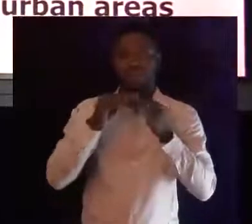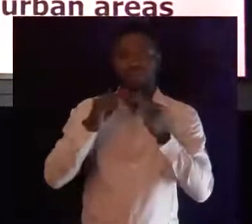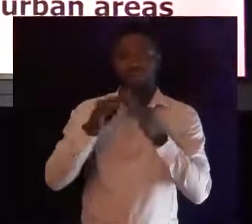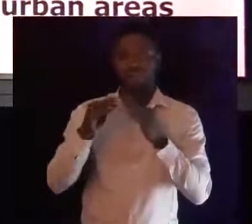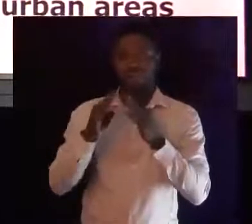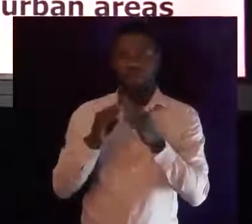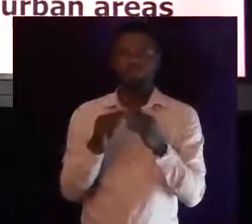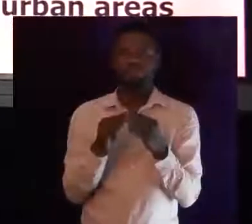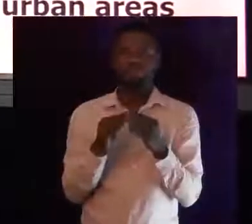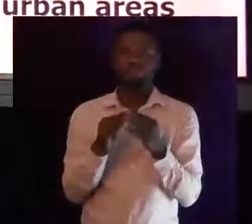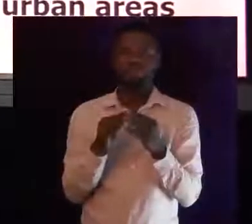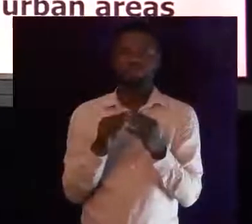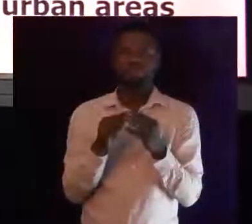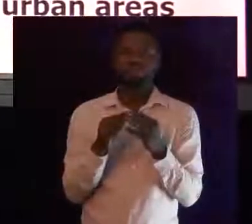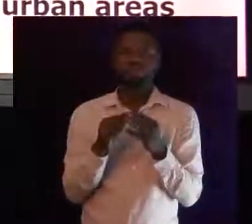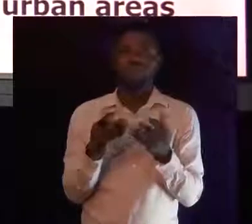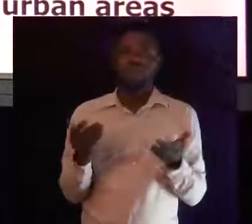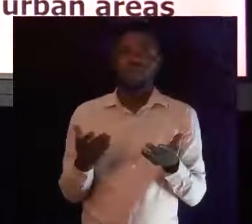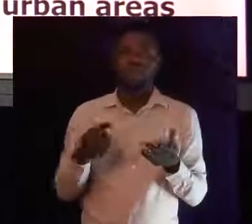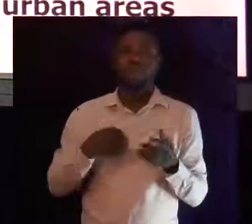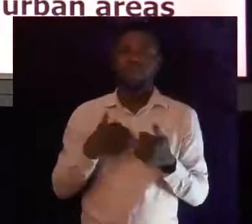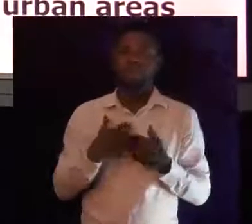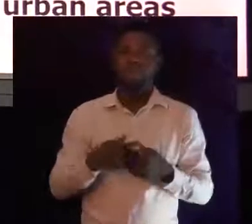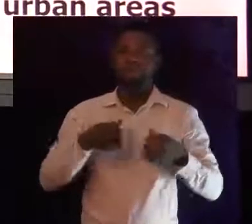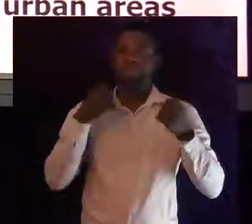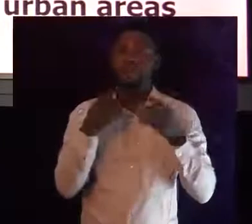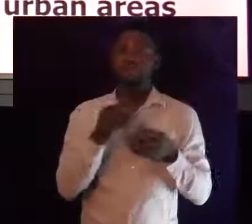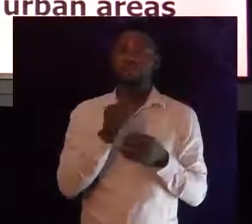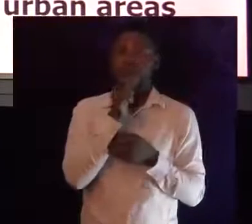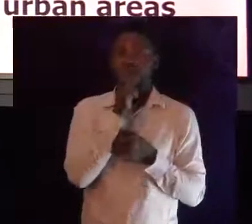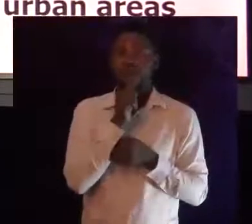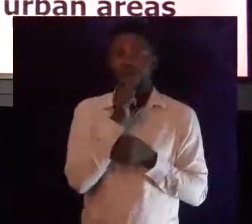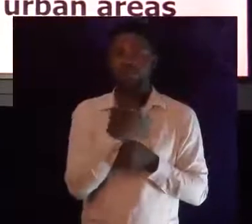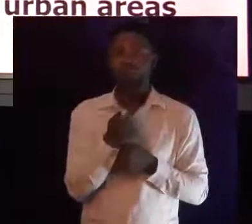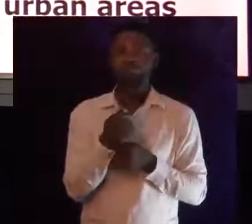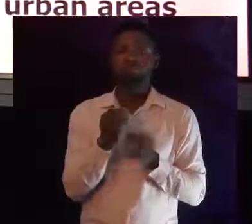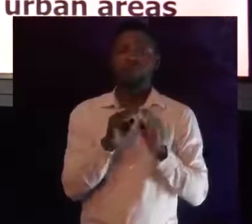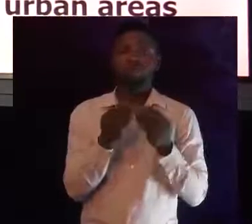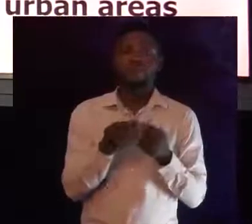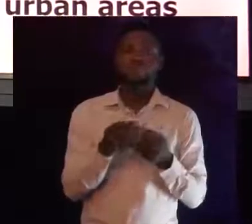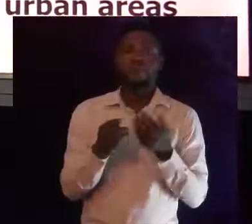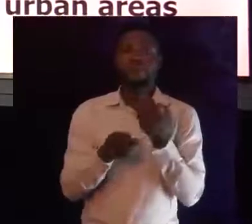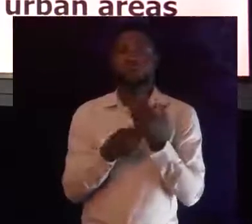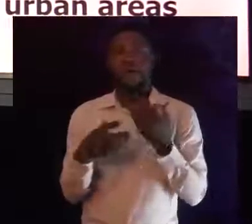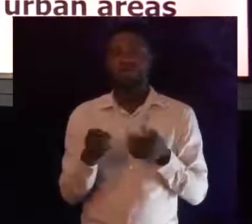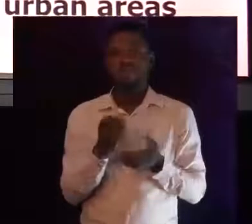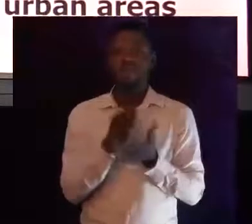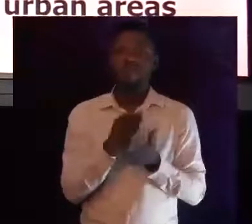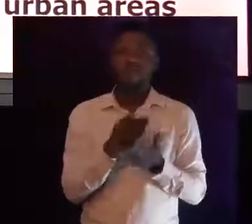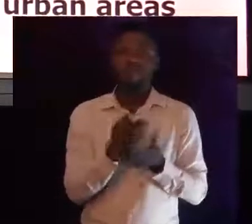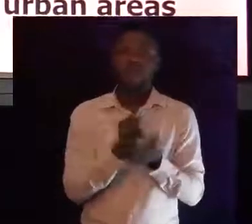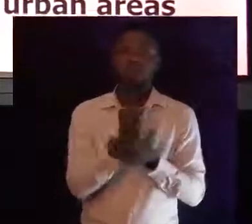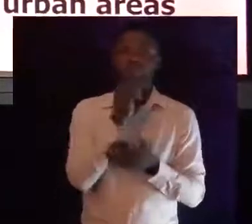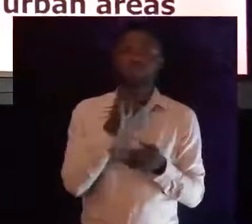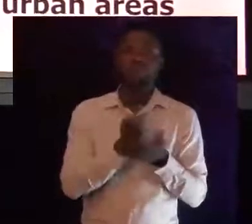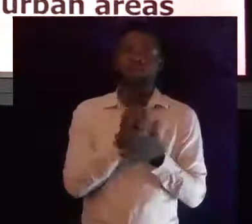easier in urban areas. Here we have many companies, we have banks, and we have